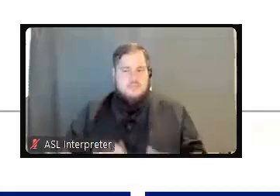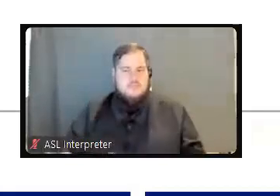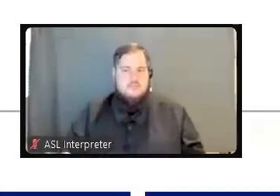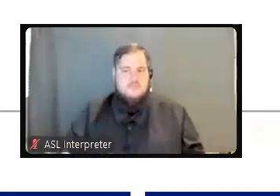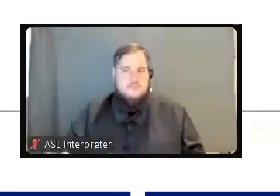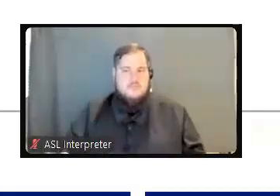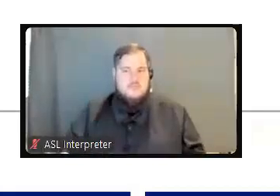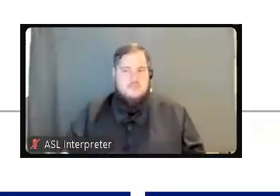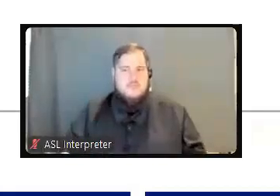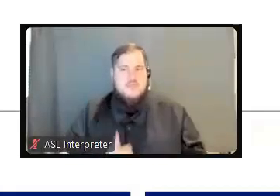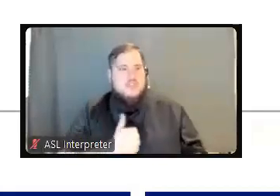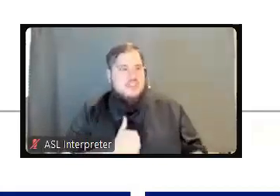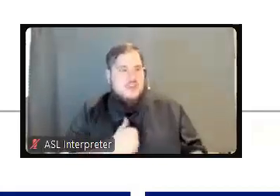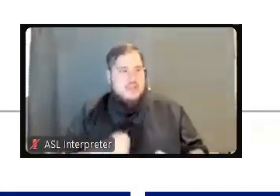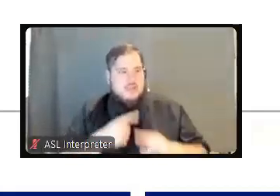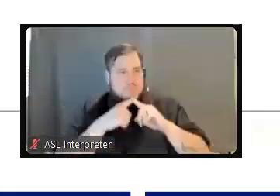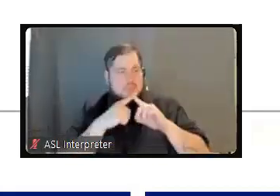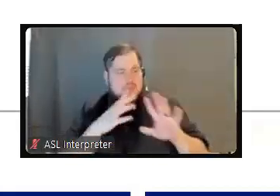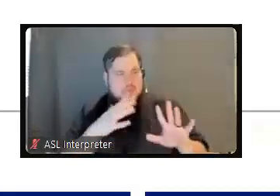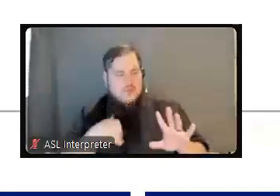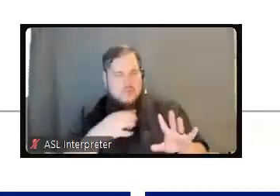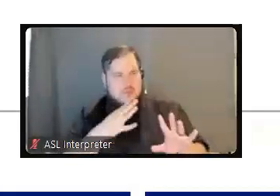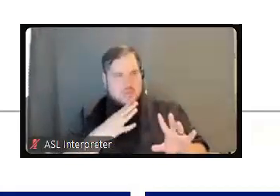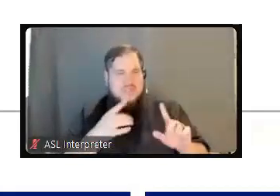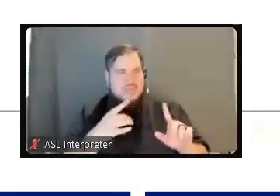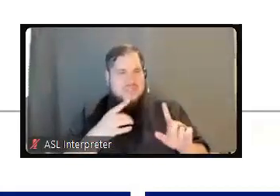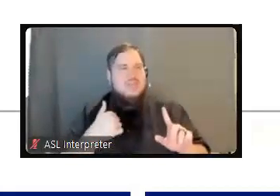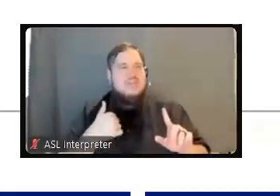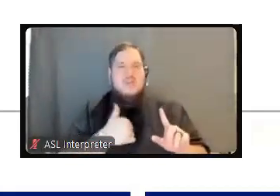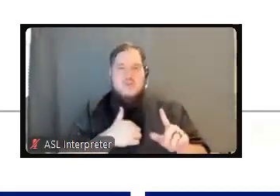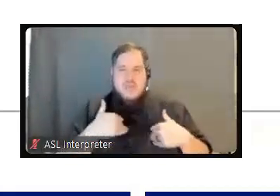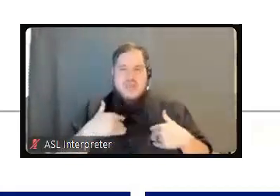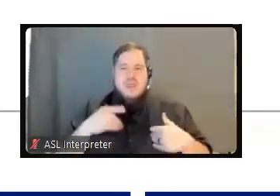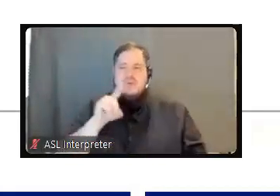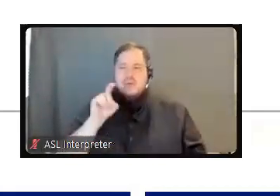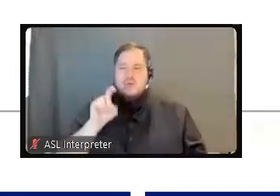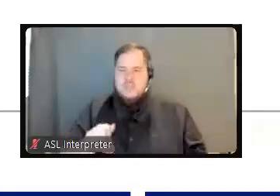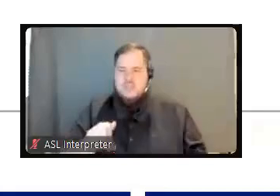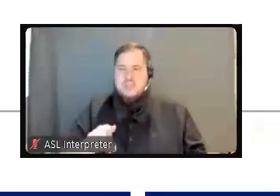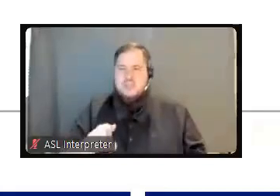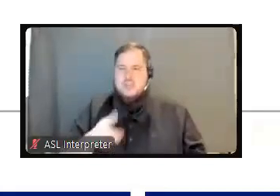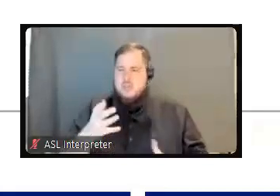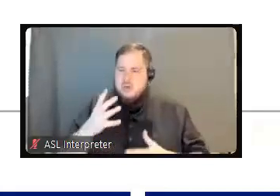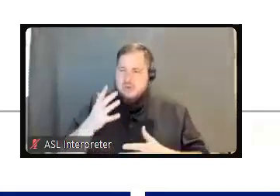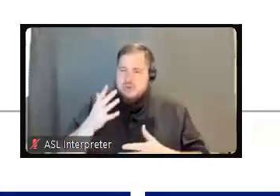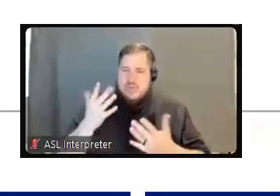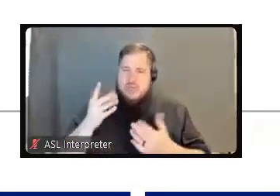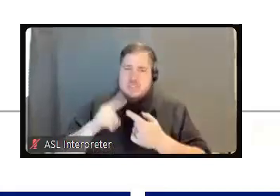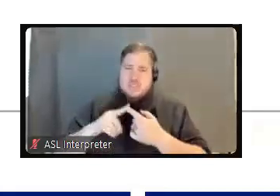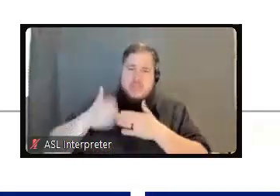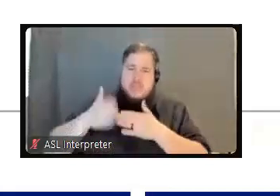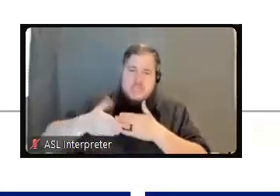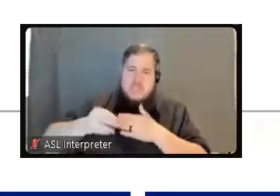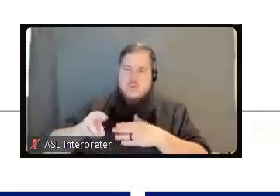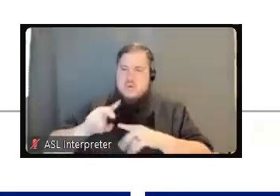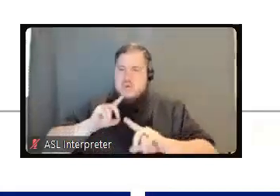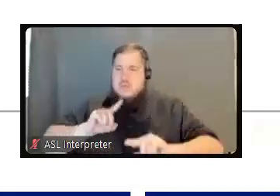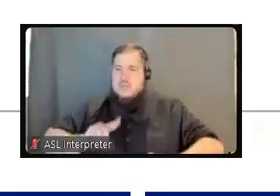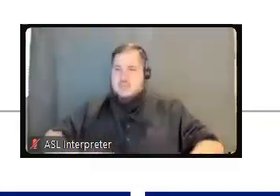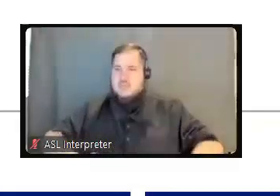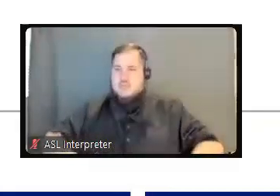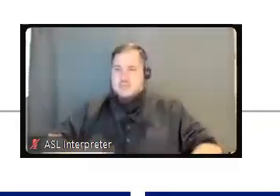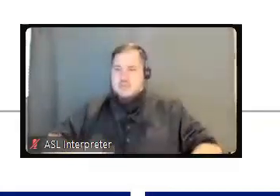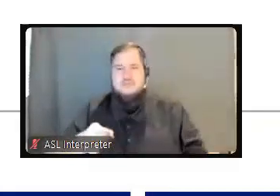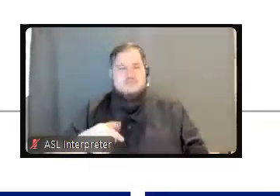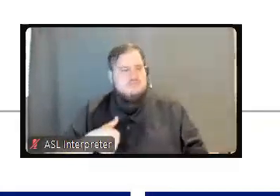Sorry, I was on mute. I was talking to you there. I said we do have a question in the chat. Do you want to wait until the end or answer those as we go? I'd love to answer questions as we go